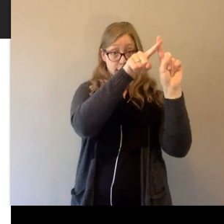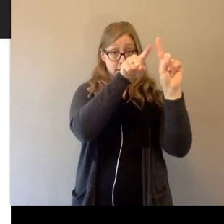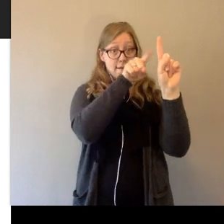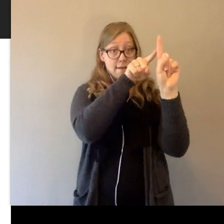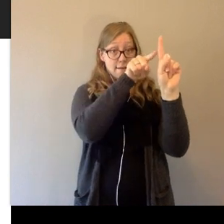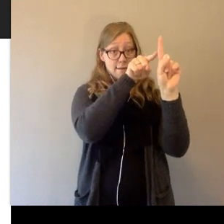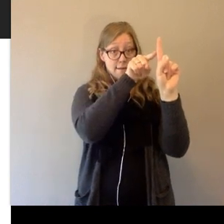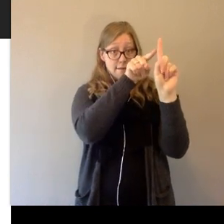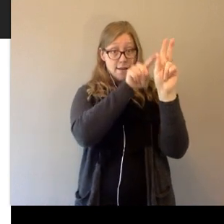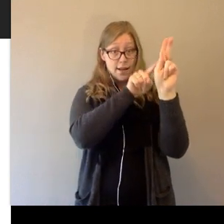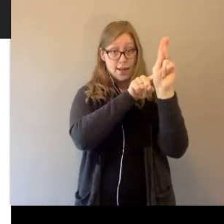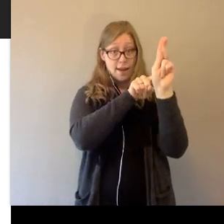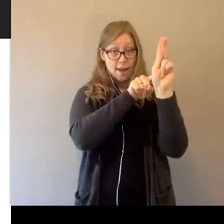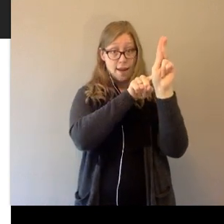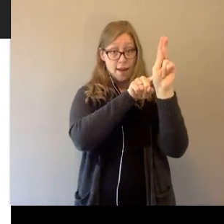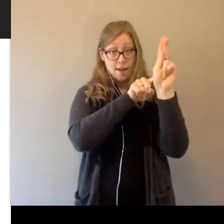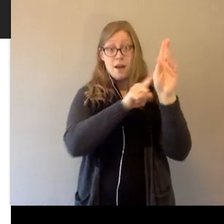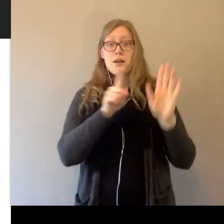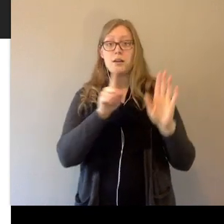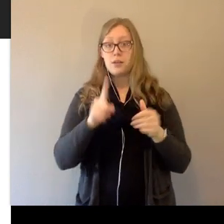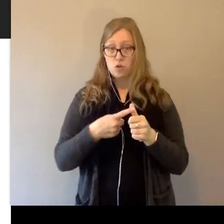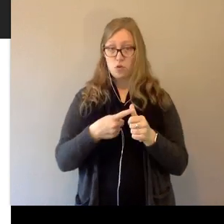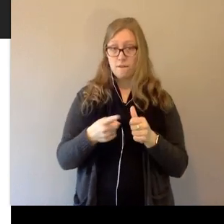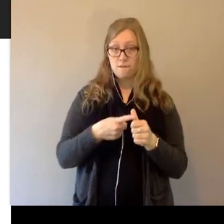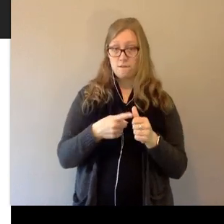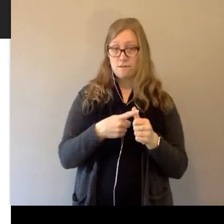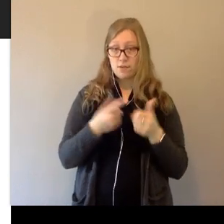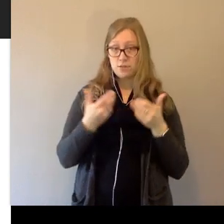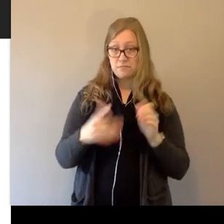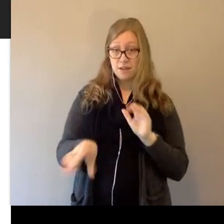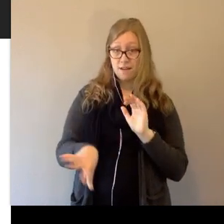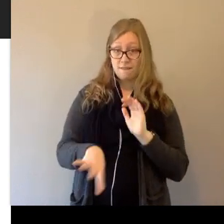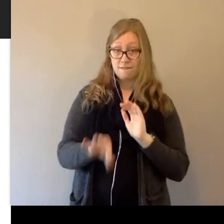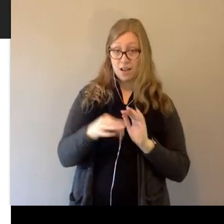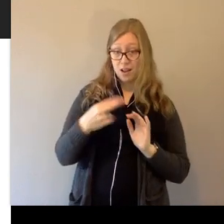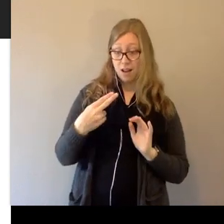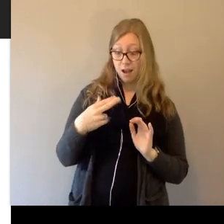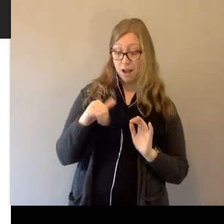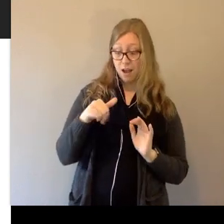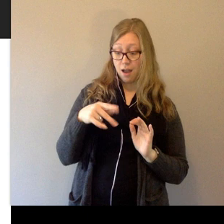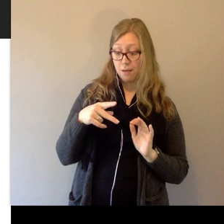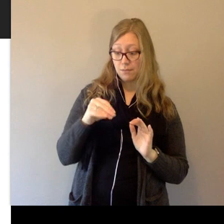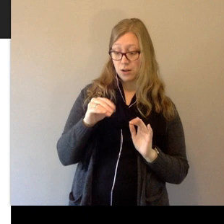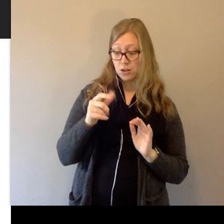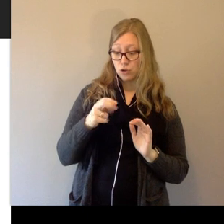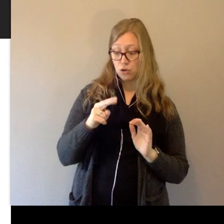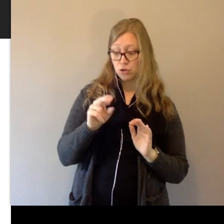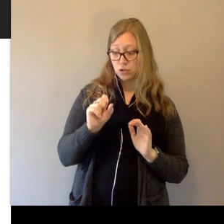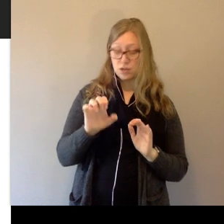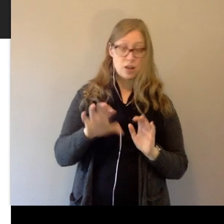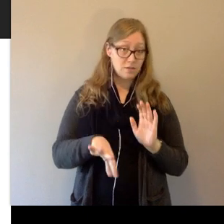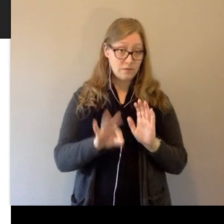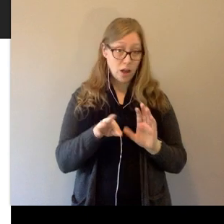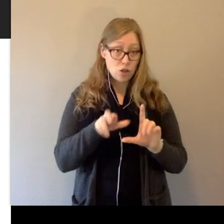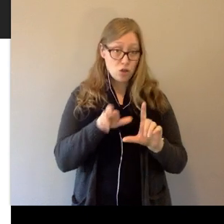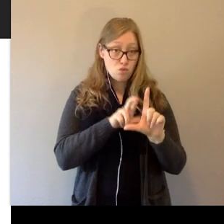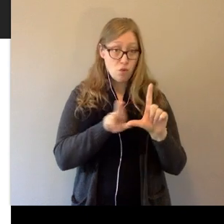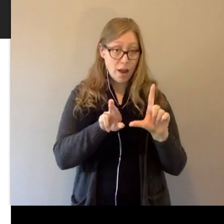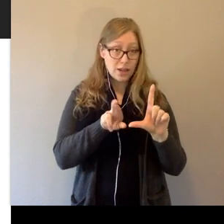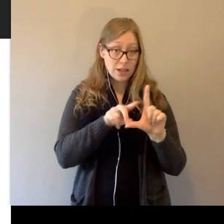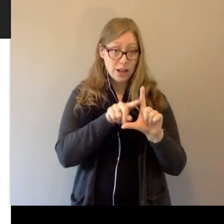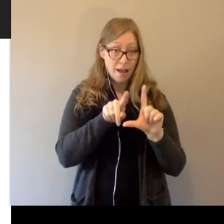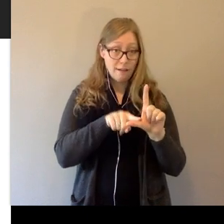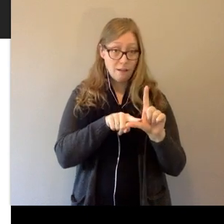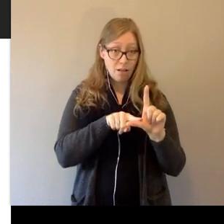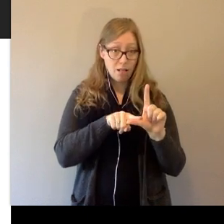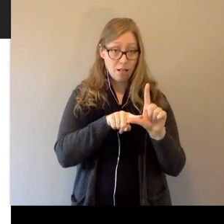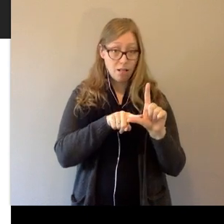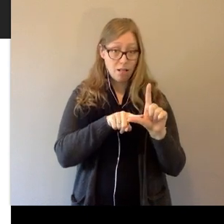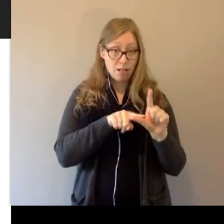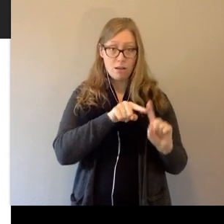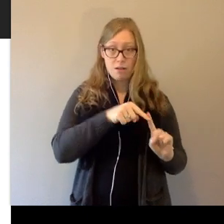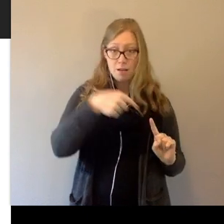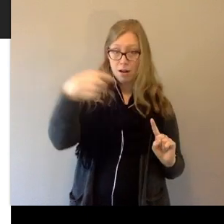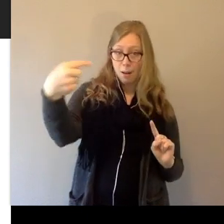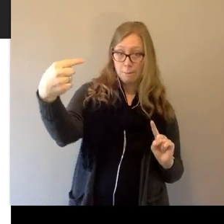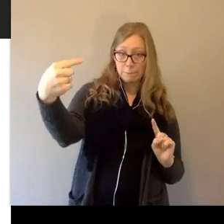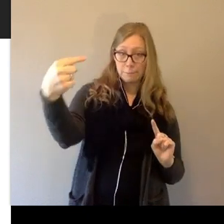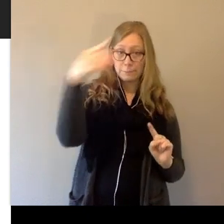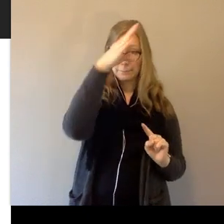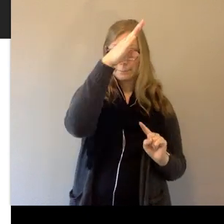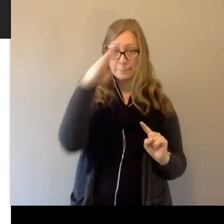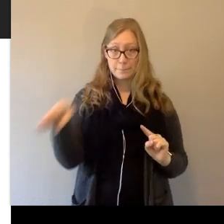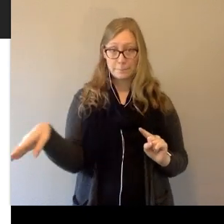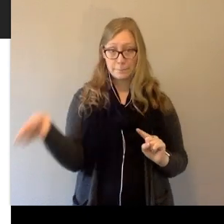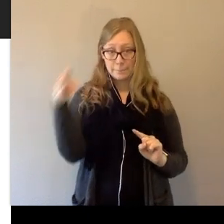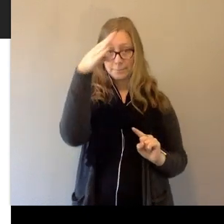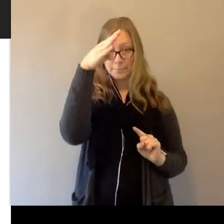find our hypotenuse. So we look for our right angle. The hypotenuse is going to be JK. So we write